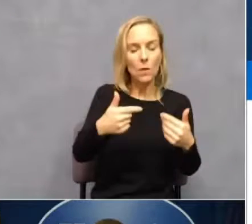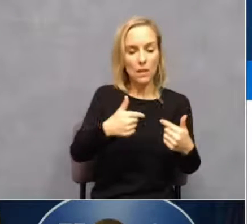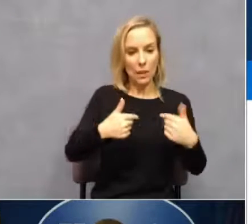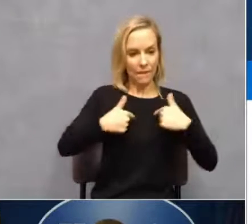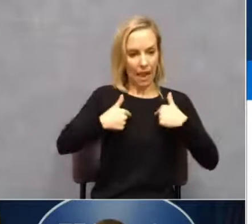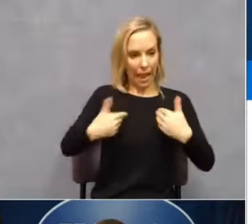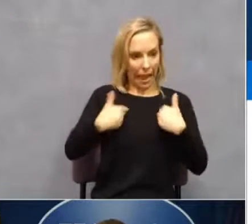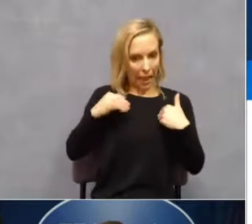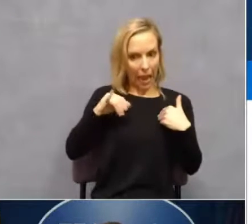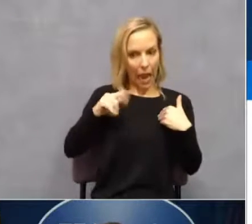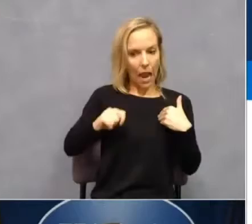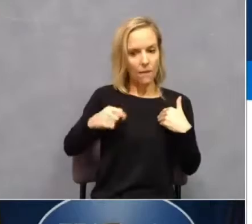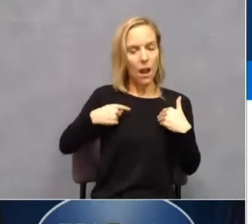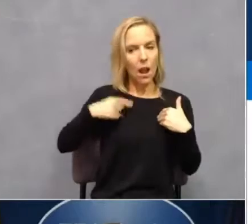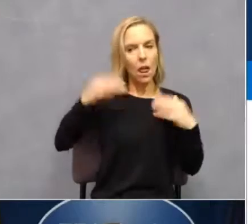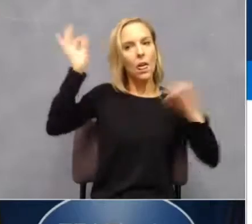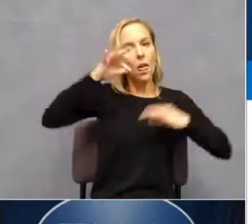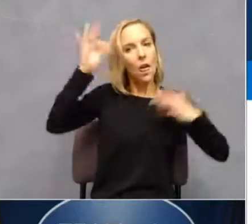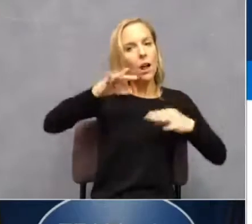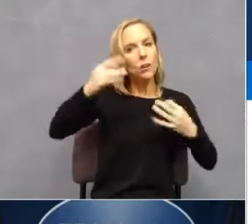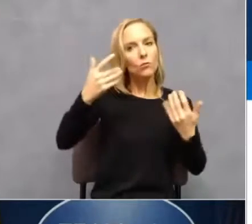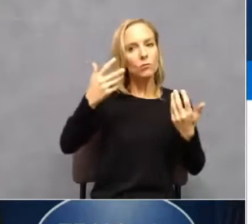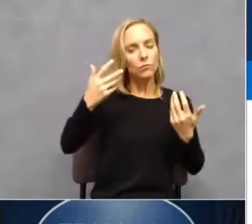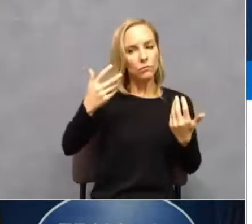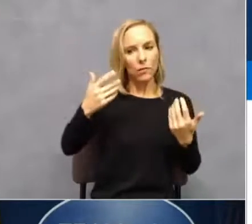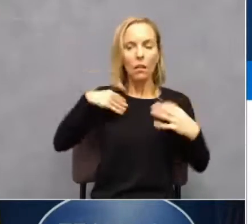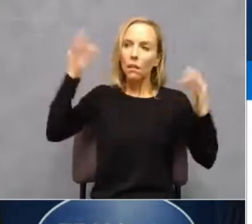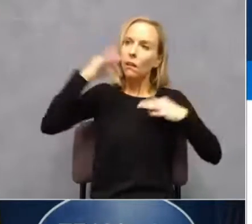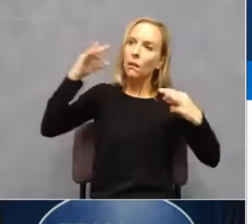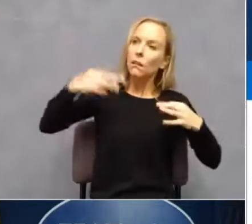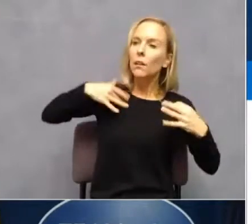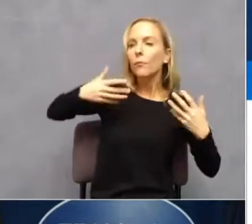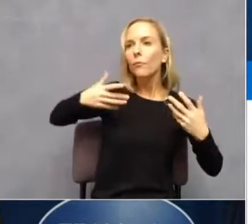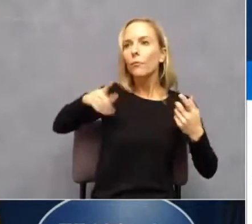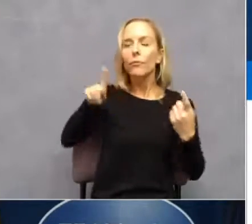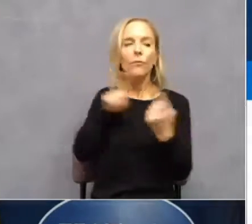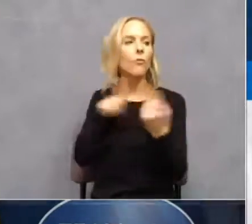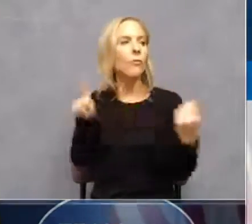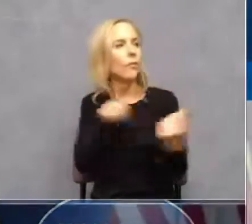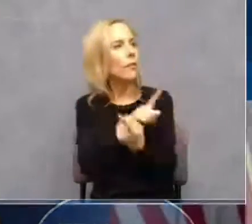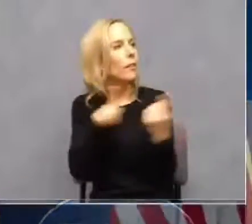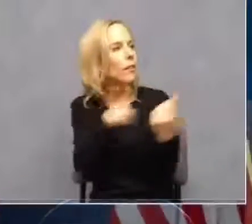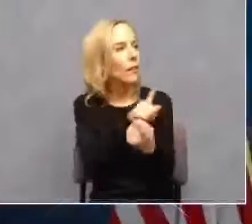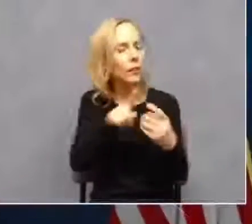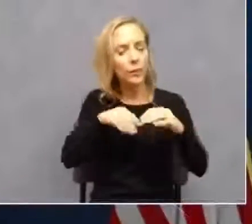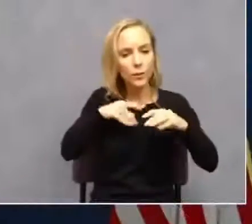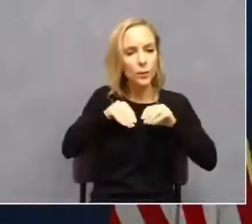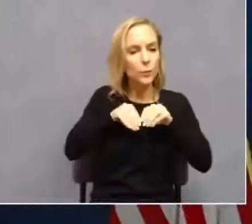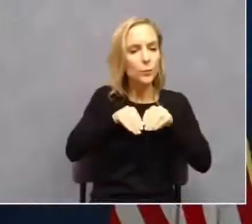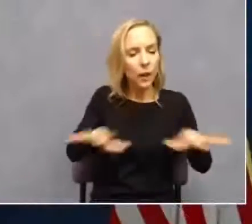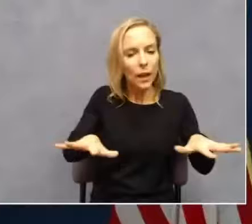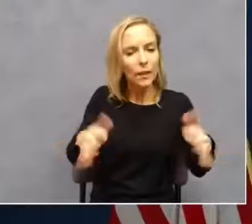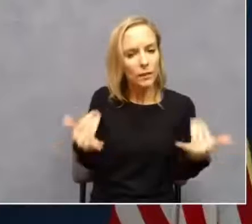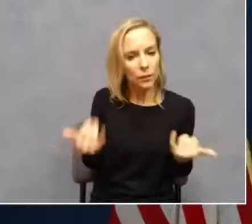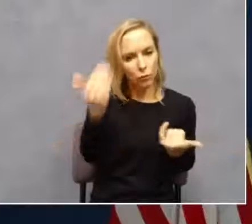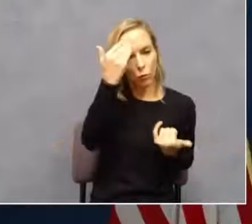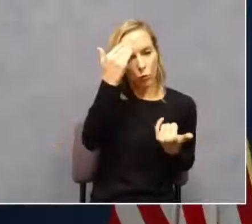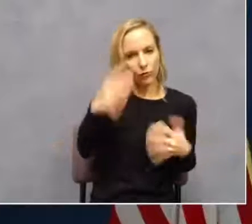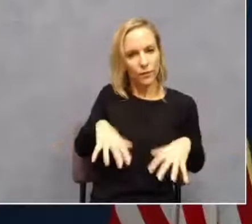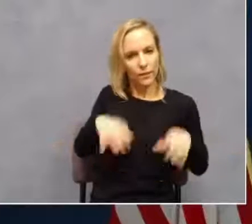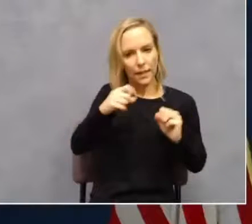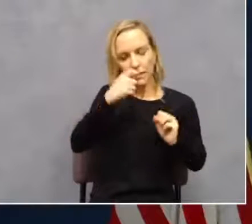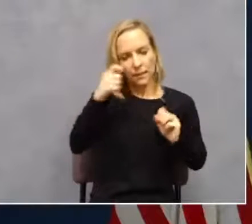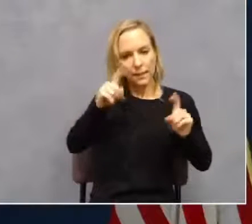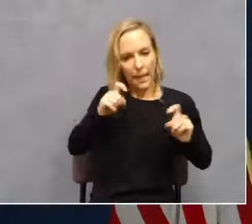other people unknowingly. So please check out those options. Now I'm going to ask Dr. Stack to come up